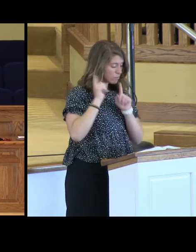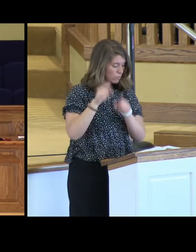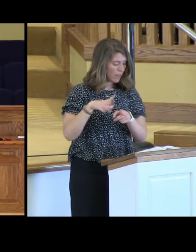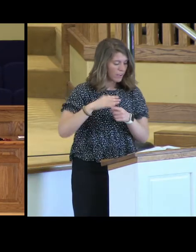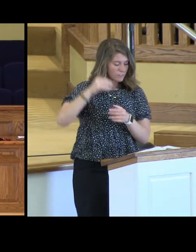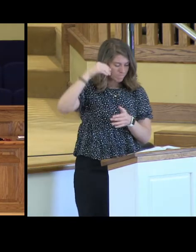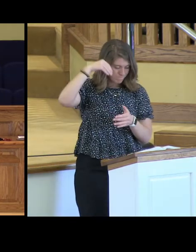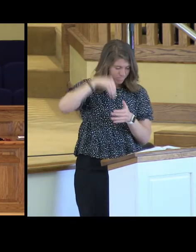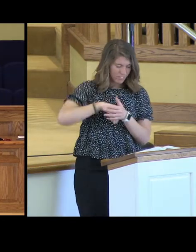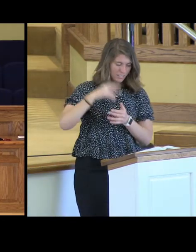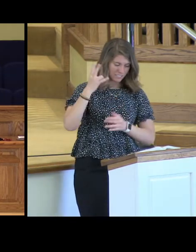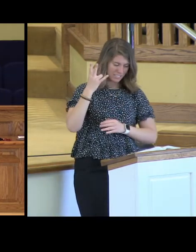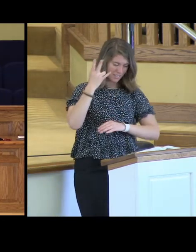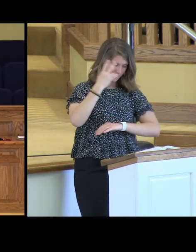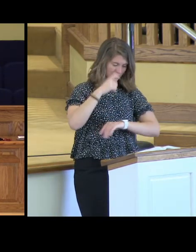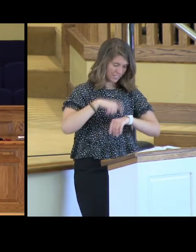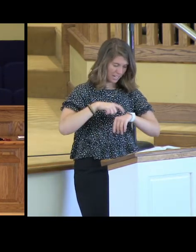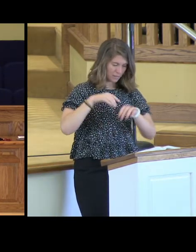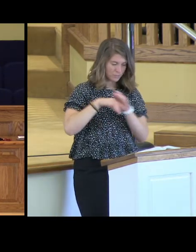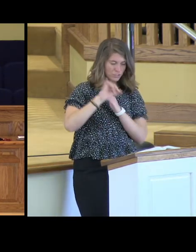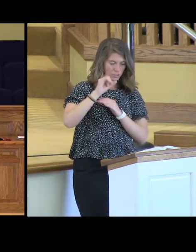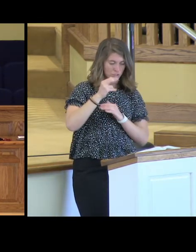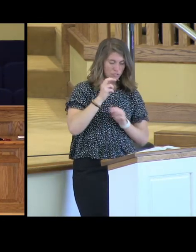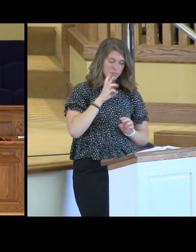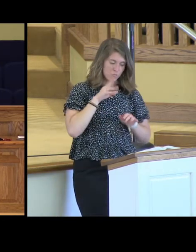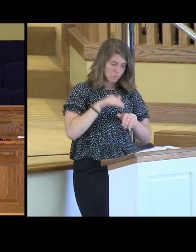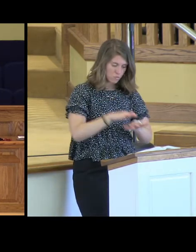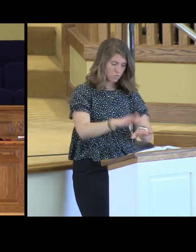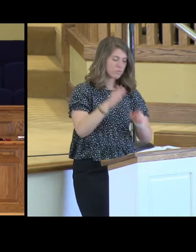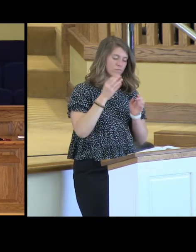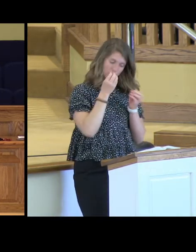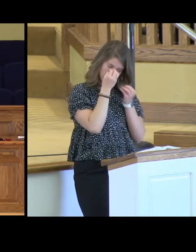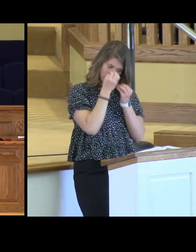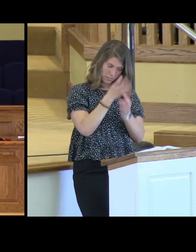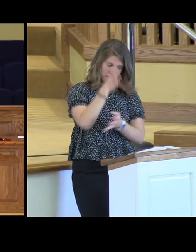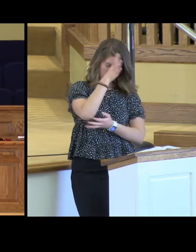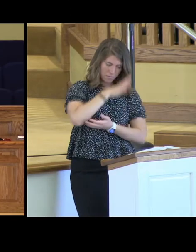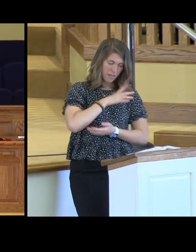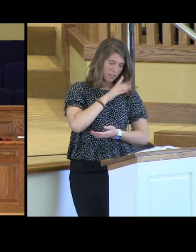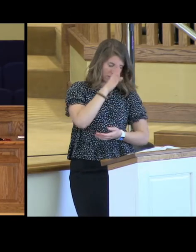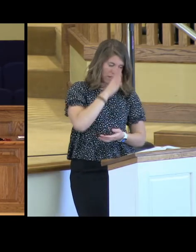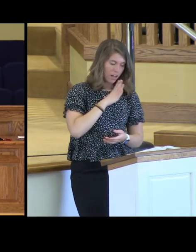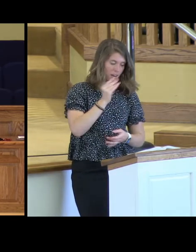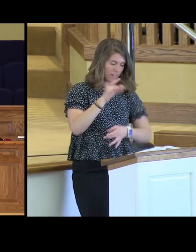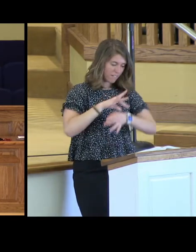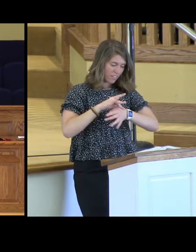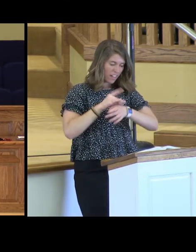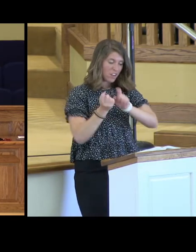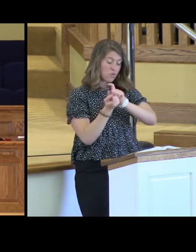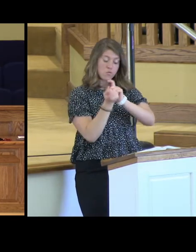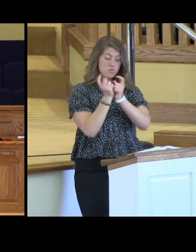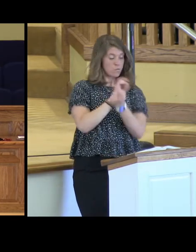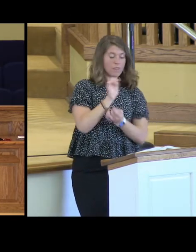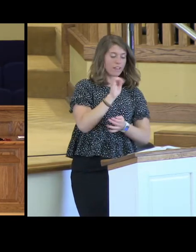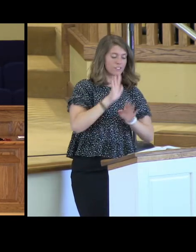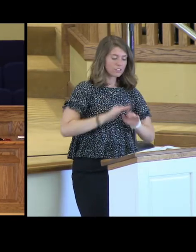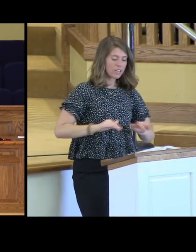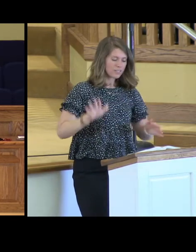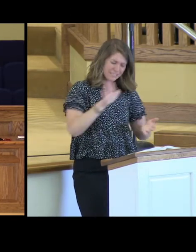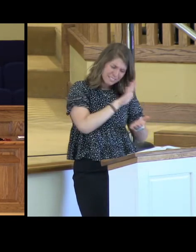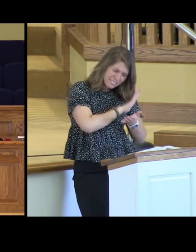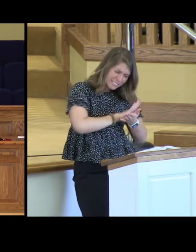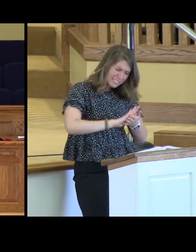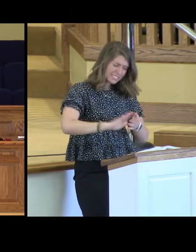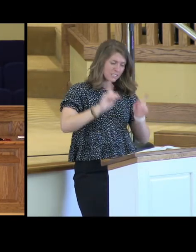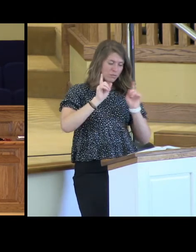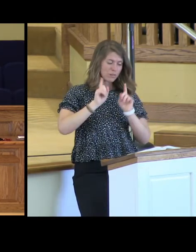himself 7 times in Jordan, according to the saying of the man of God, and his flesh came again like unto the flesh of a little child, and he was clean. And he returned